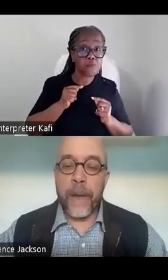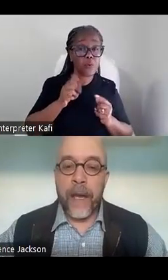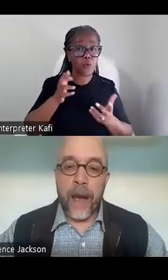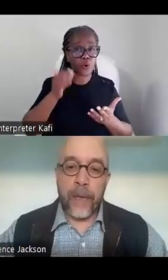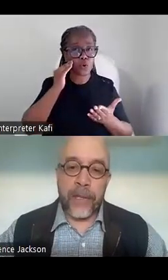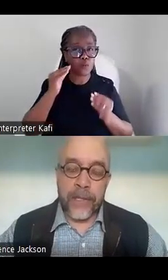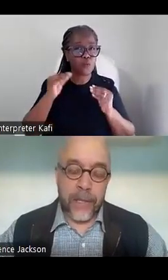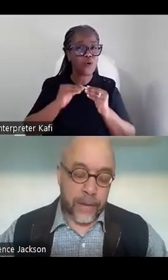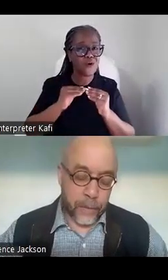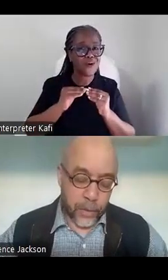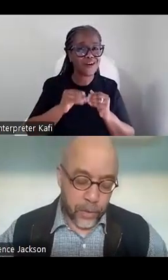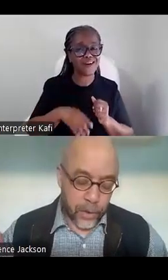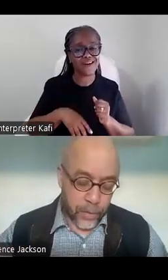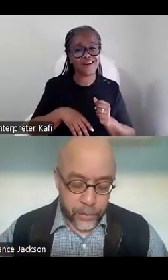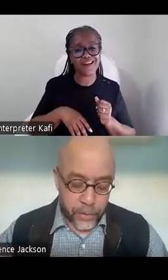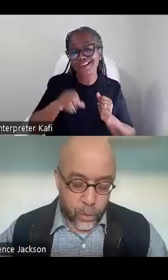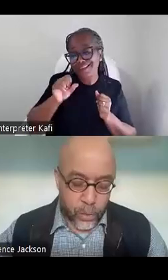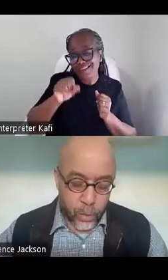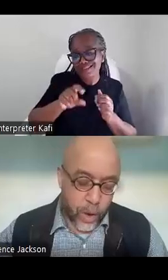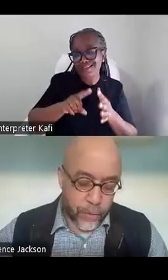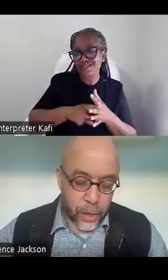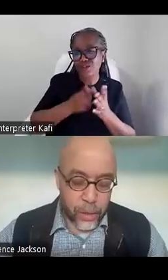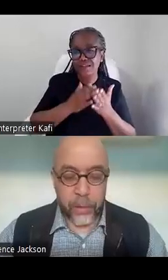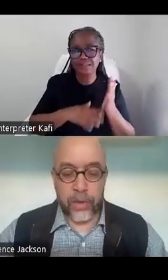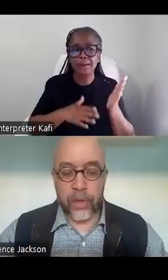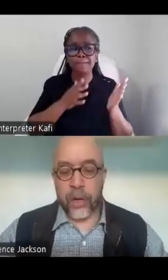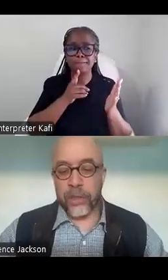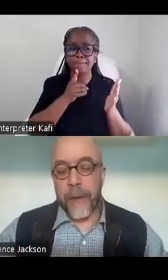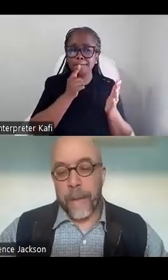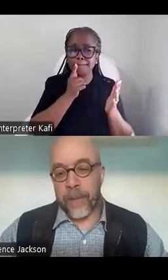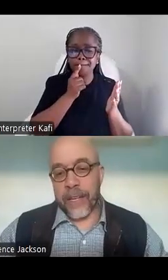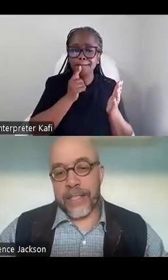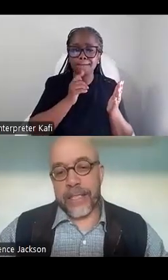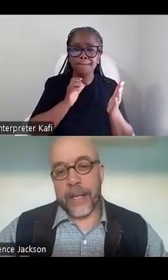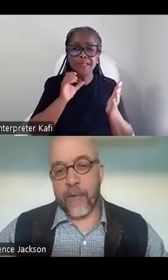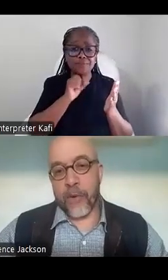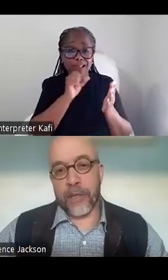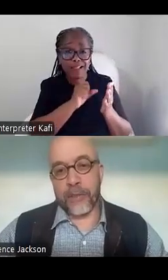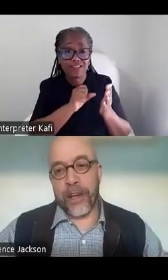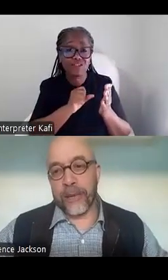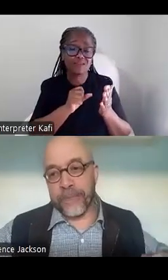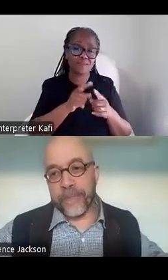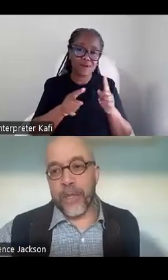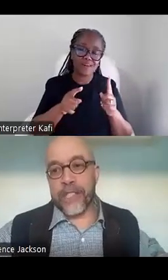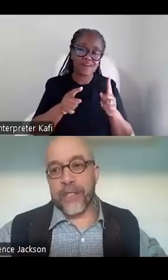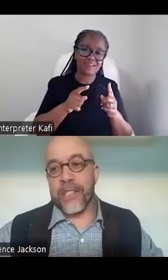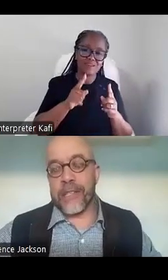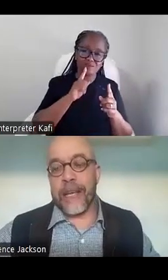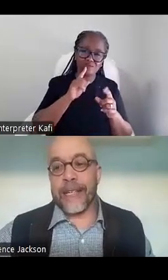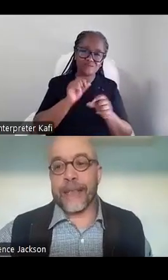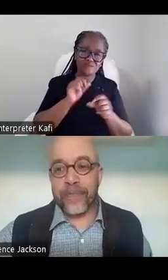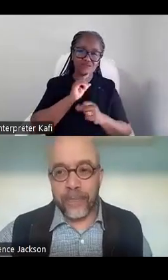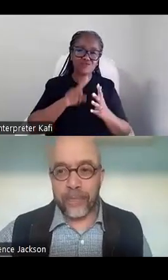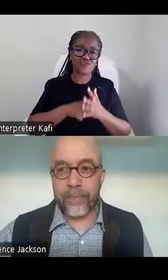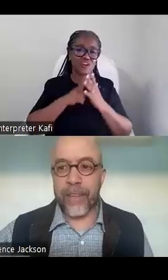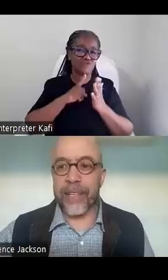in is the African American musical culture. And the last thing I say before I try to race through these